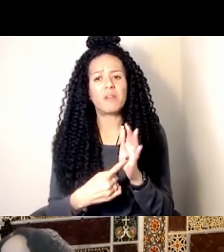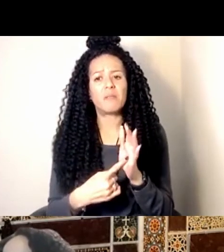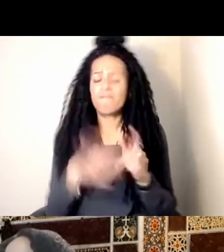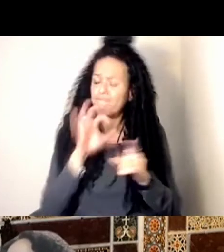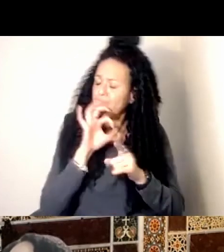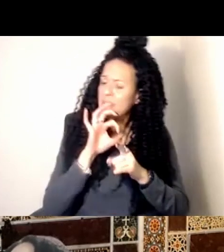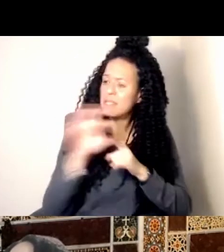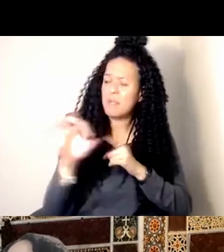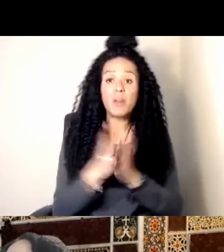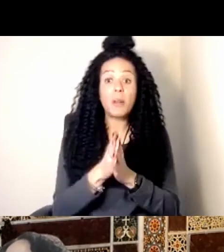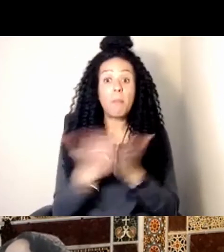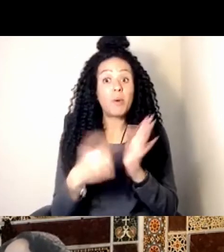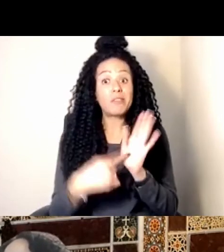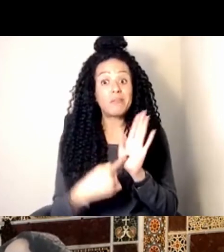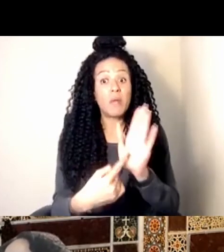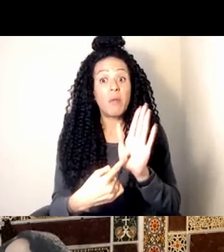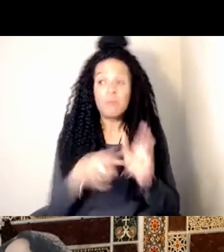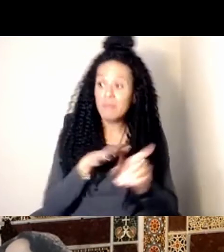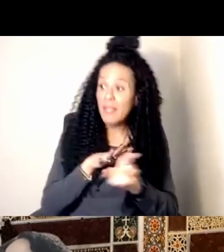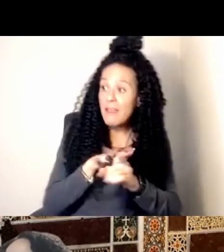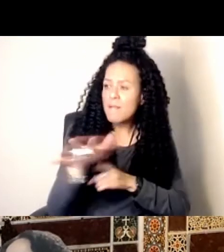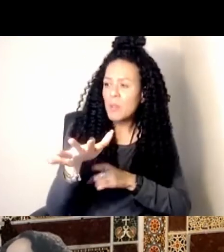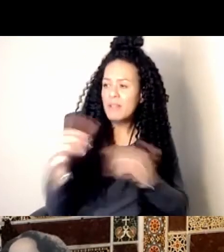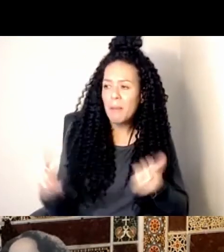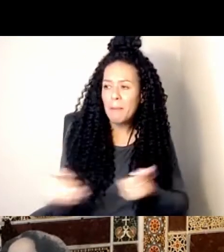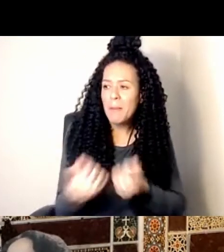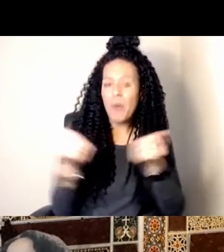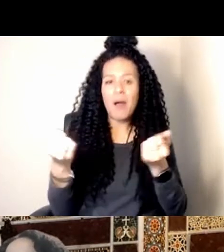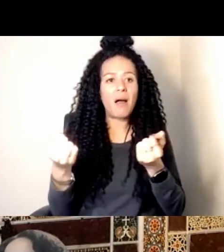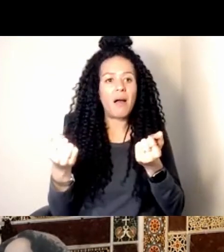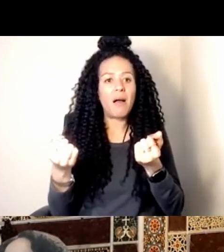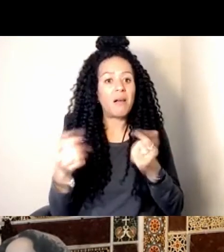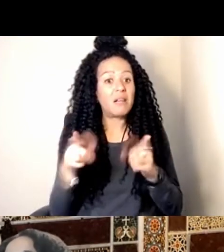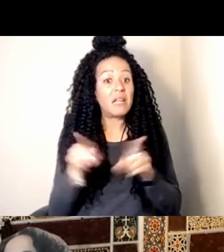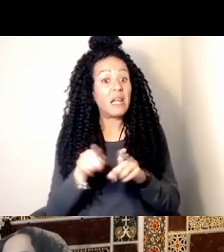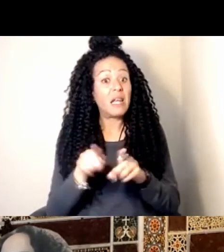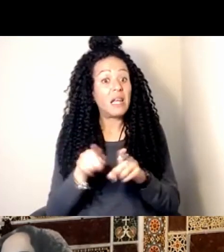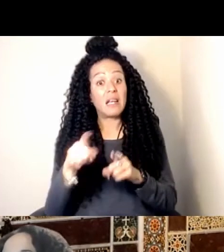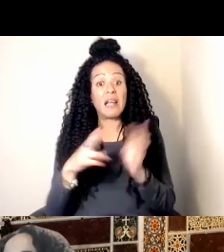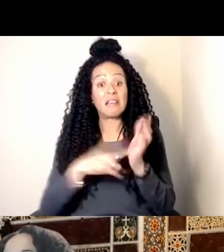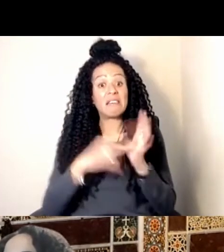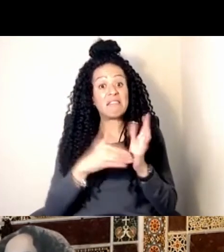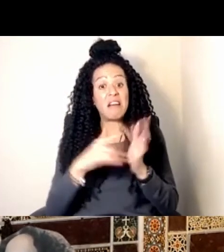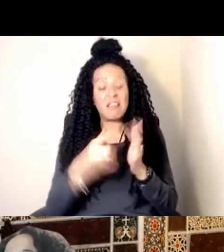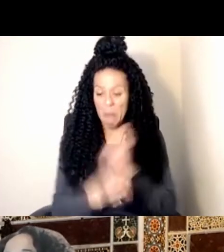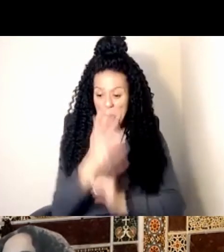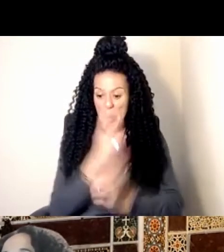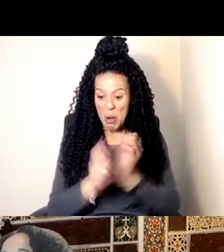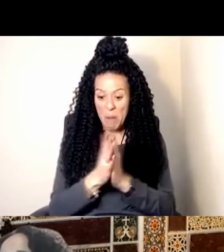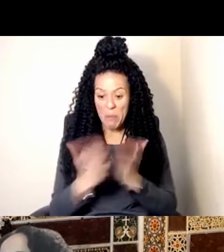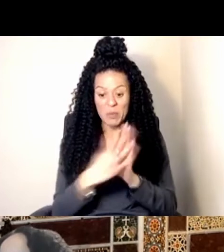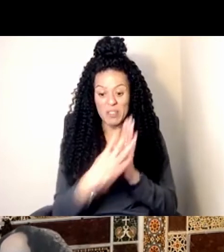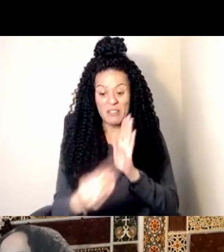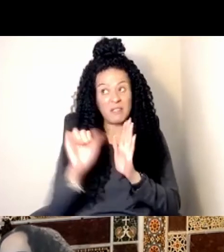especially those which represent influence and power. Such as the Nazis burning books as a symbol